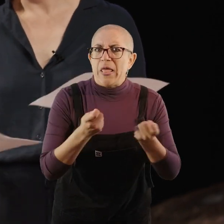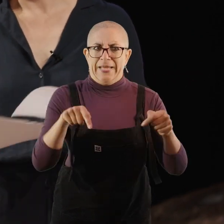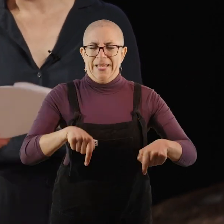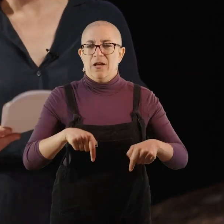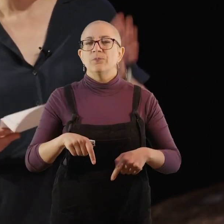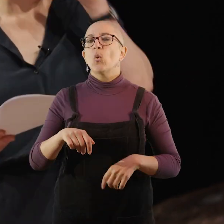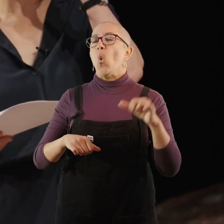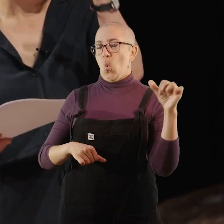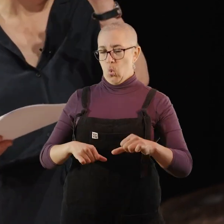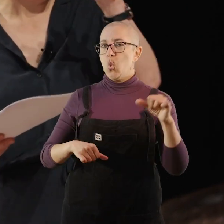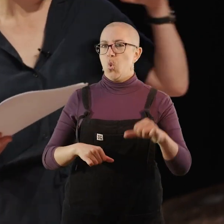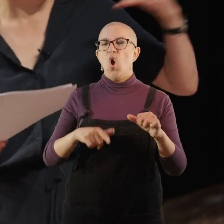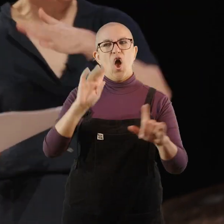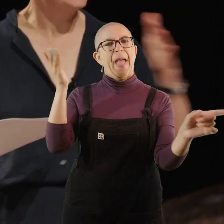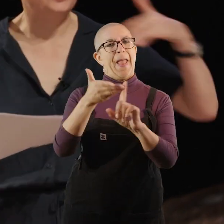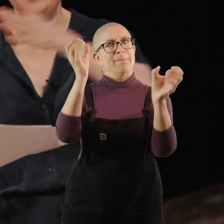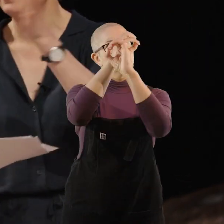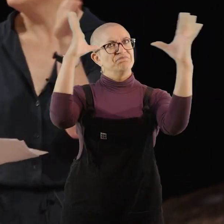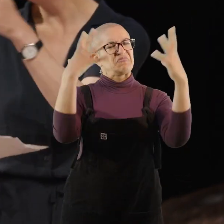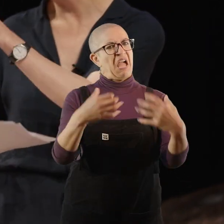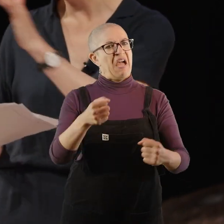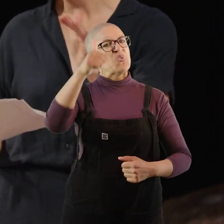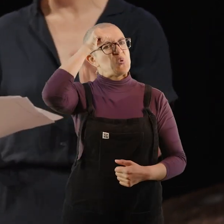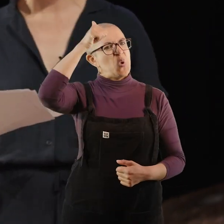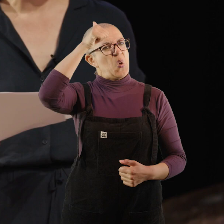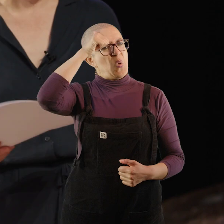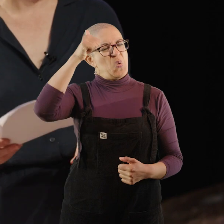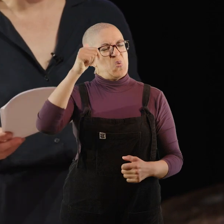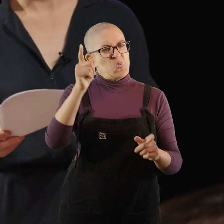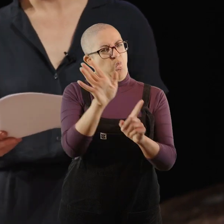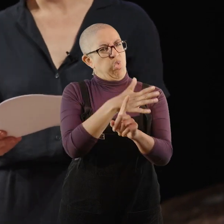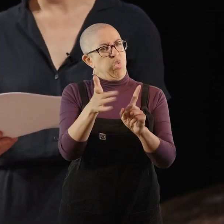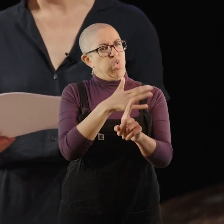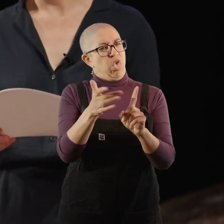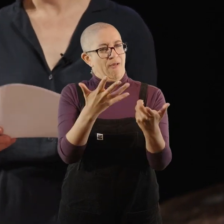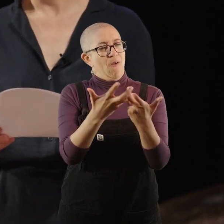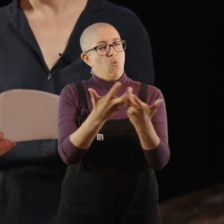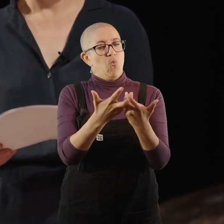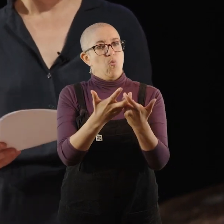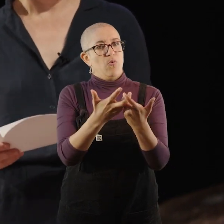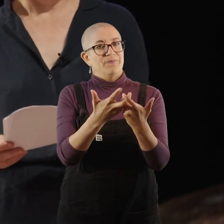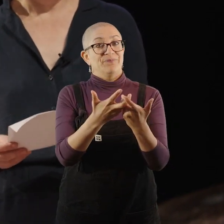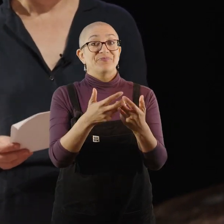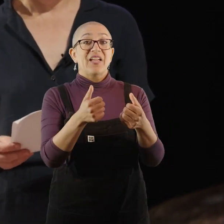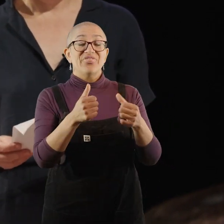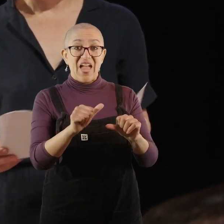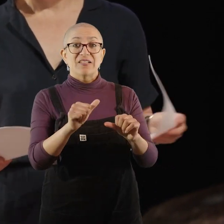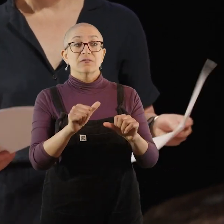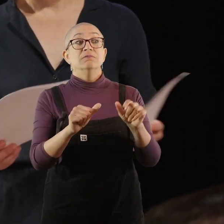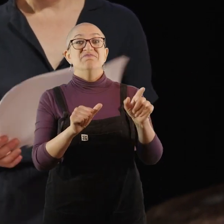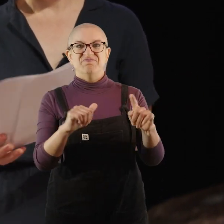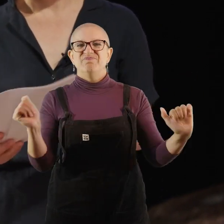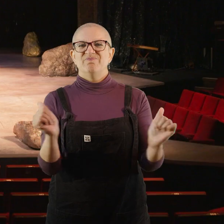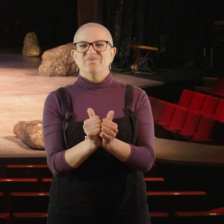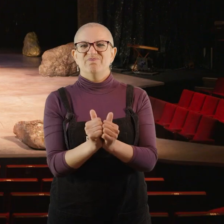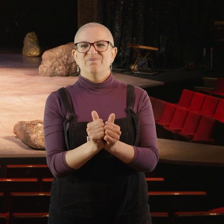for sure. She's got her aim in view, hasn't she? And she has all these different ways of doing it. Yeah. And then I'm settled and bent up, so